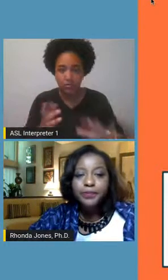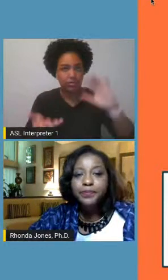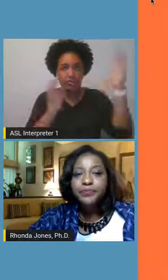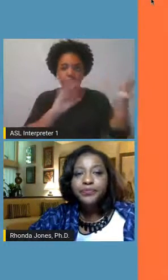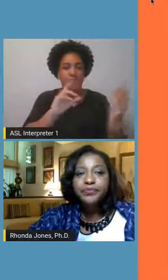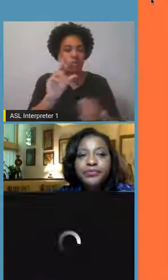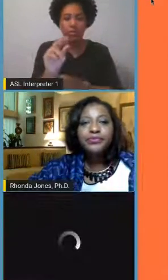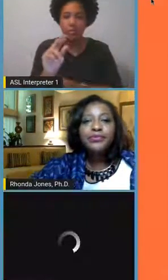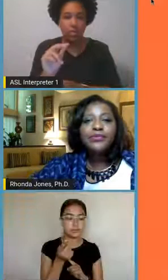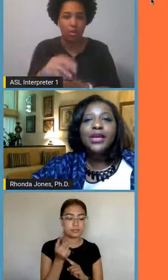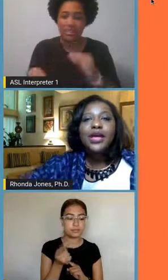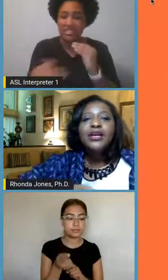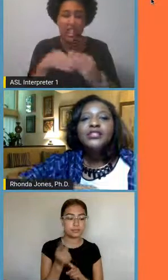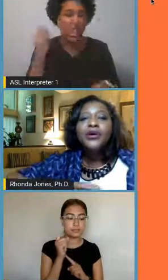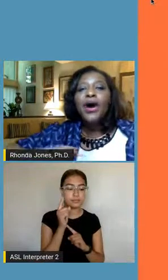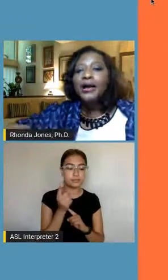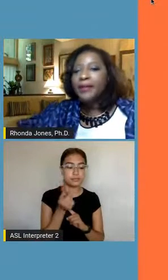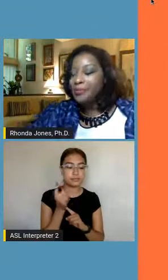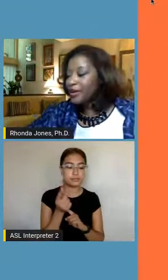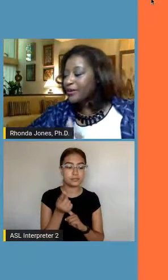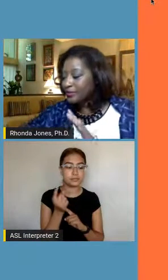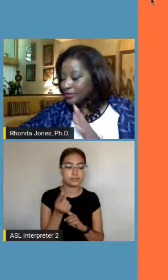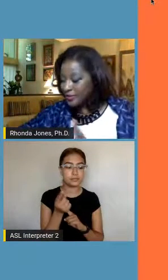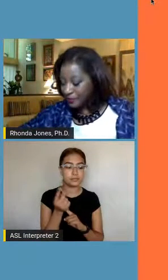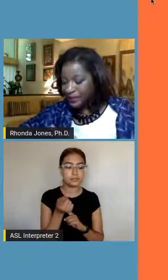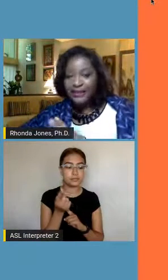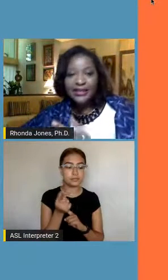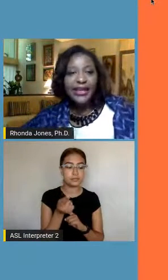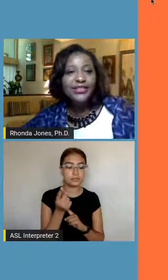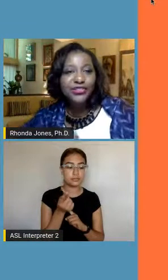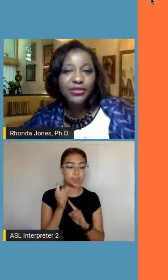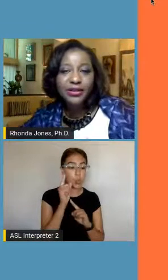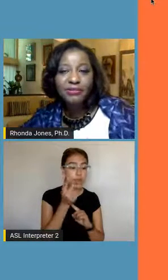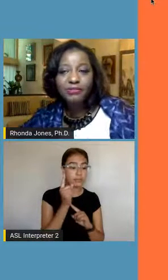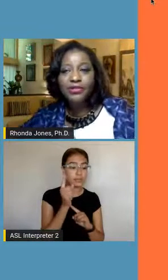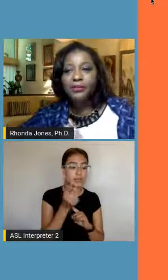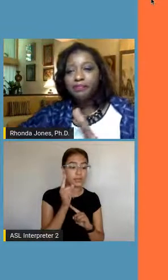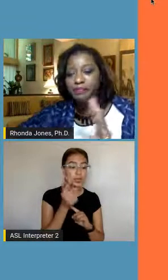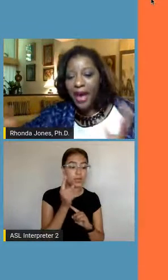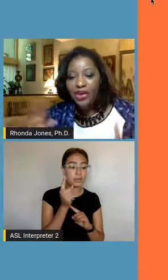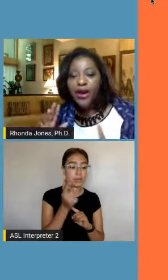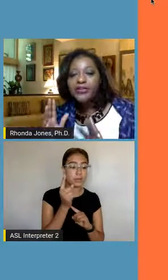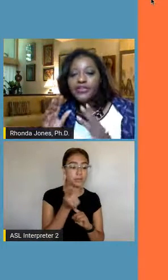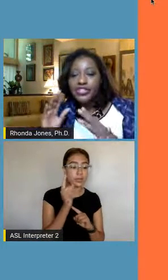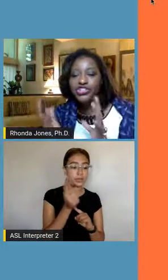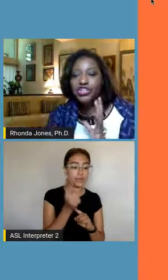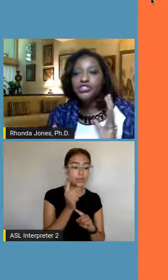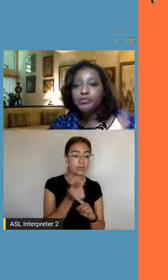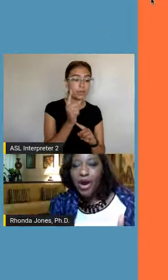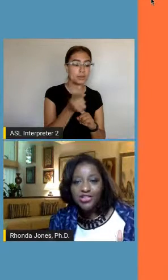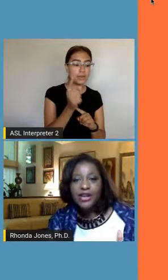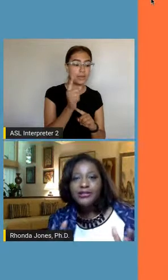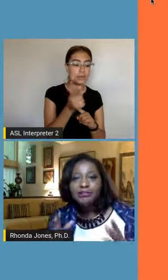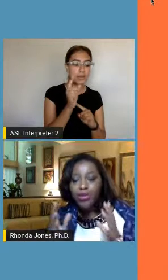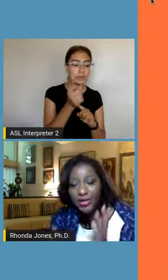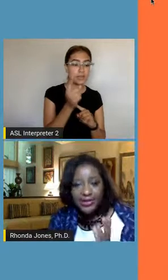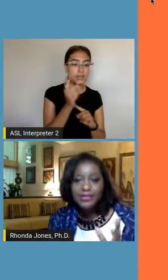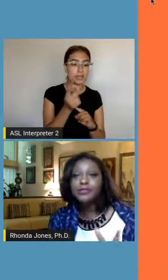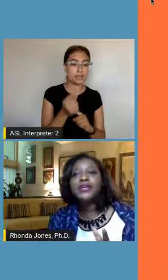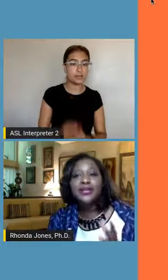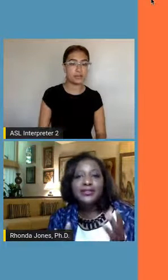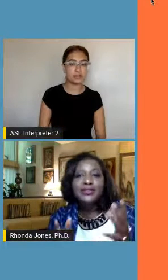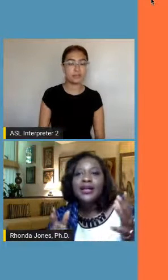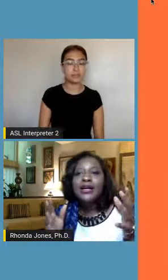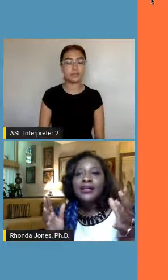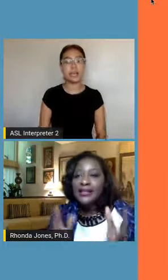work. So I'm not going to completely get into the background of the digitization project